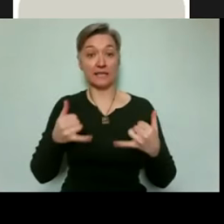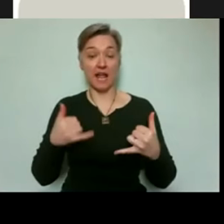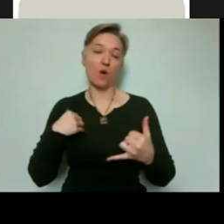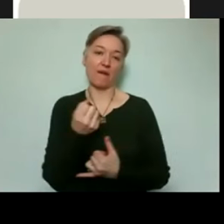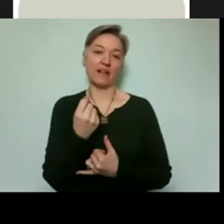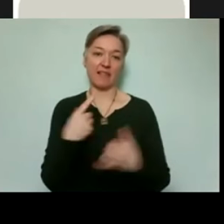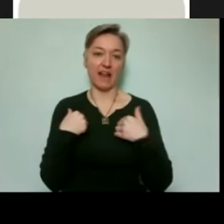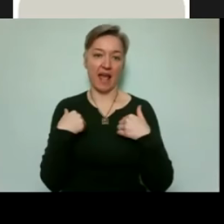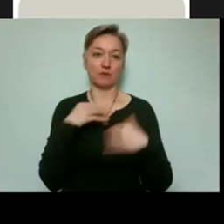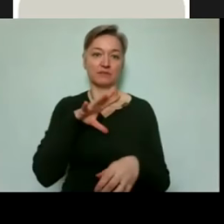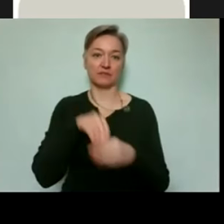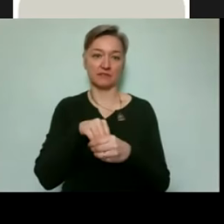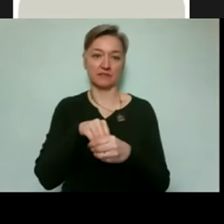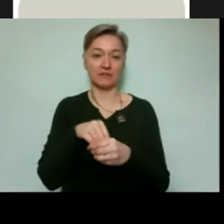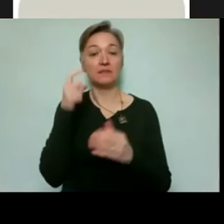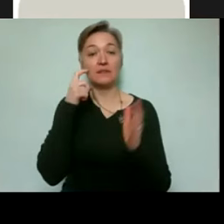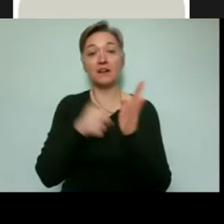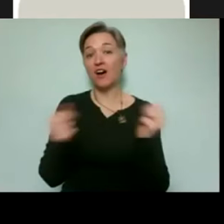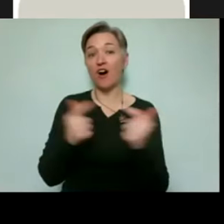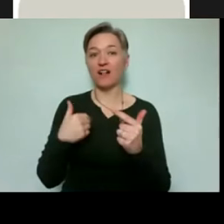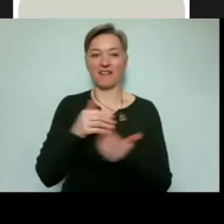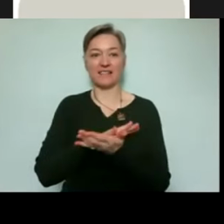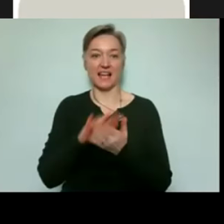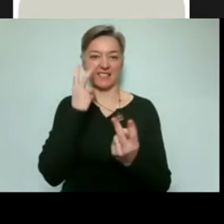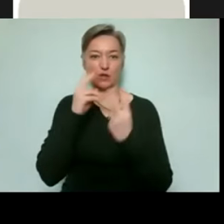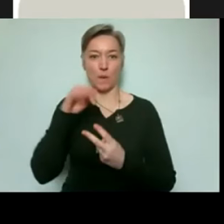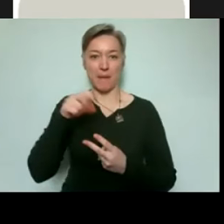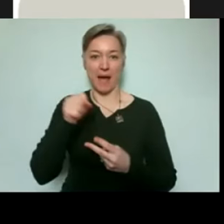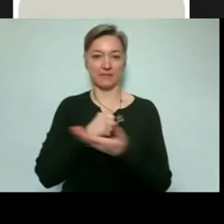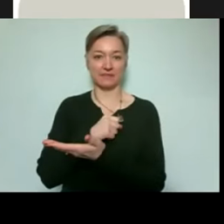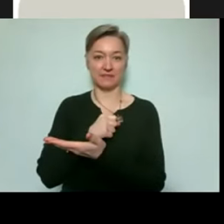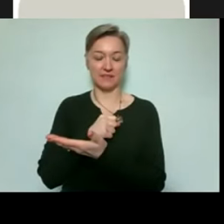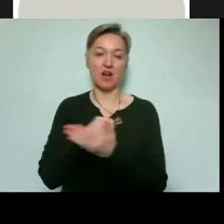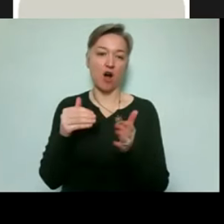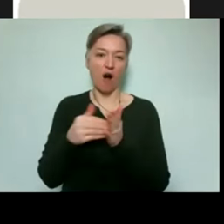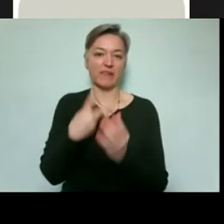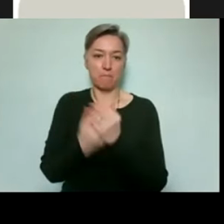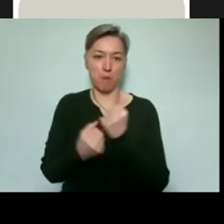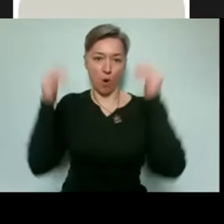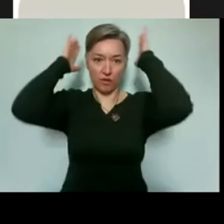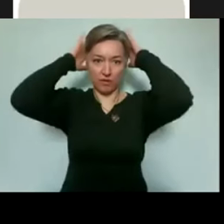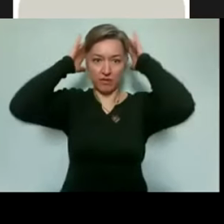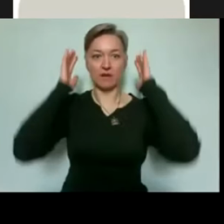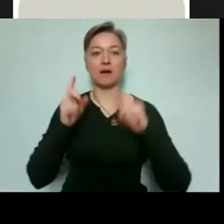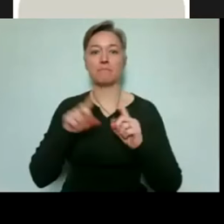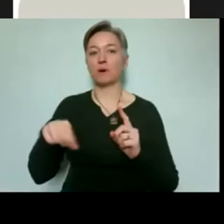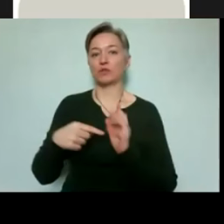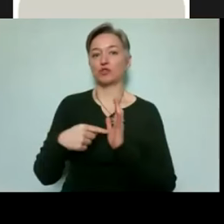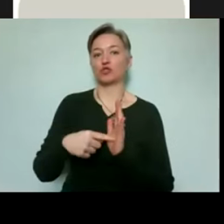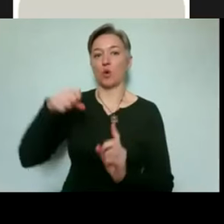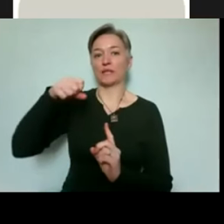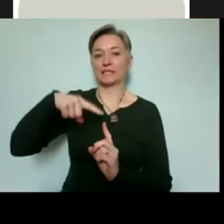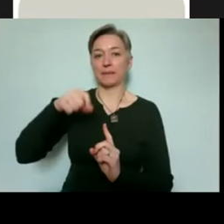animals included, and you can see they all have nice visual maps, often on both sides, although we only show the stimulus